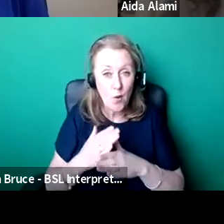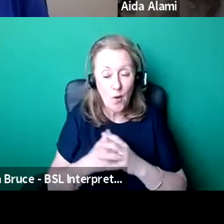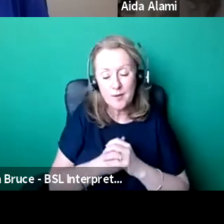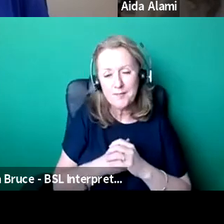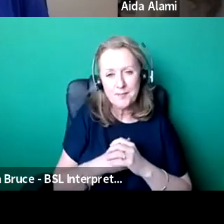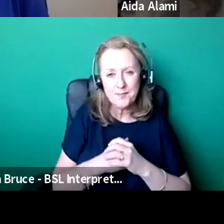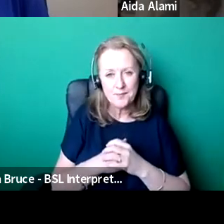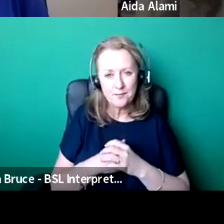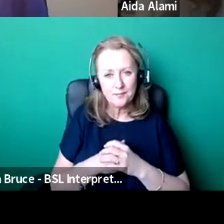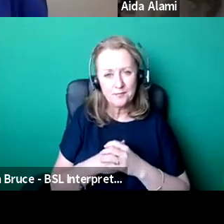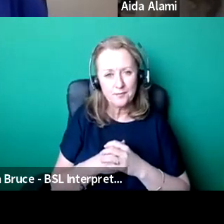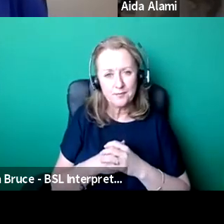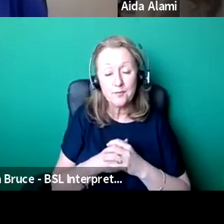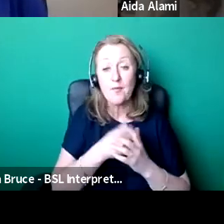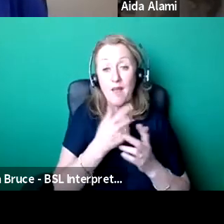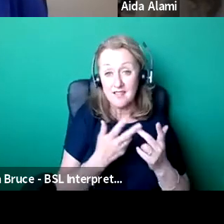question in on